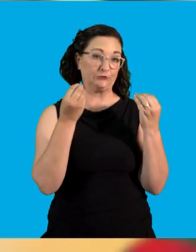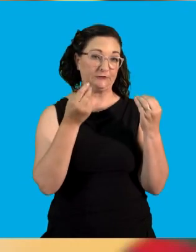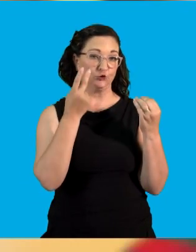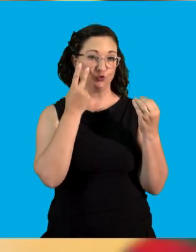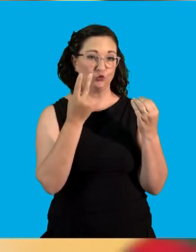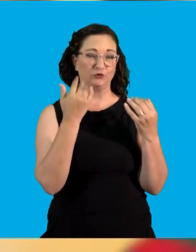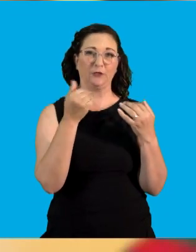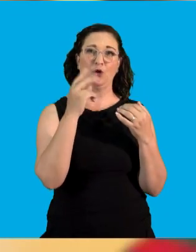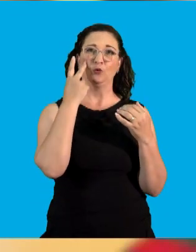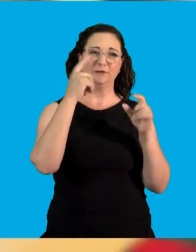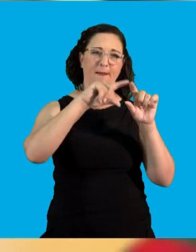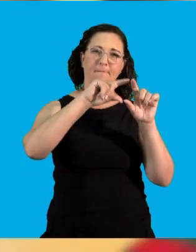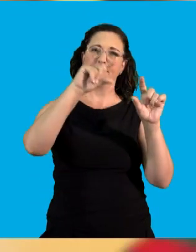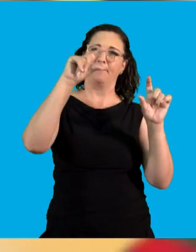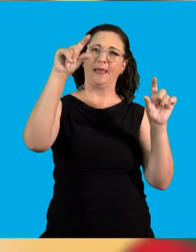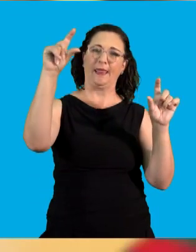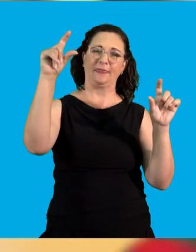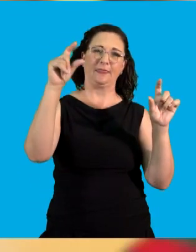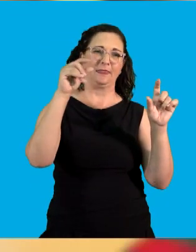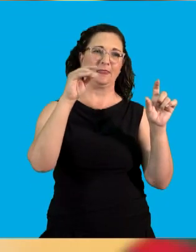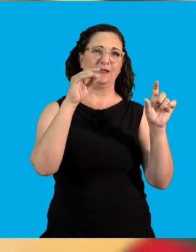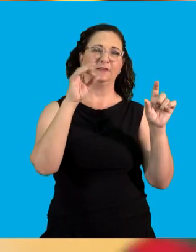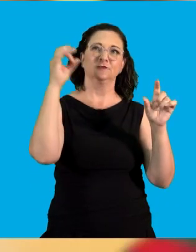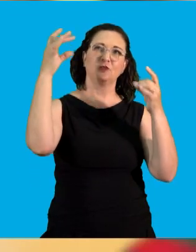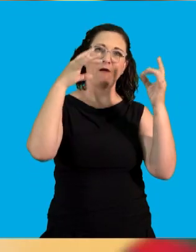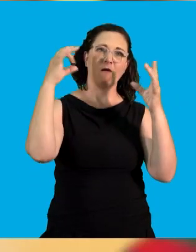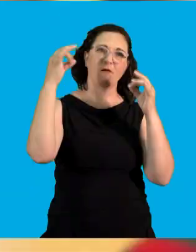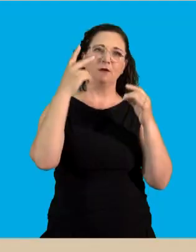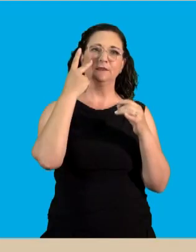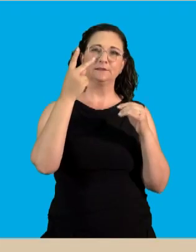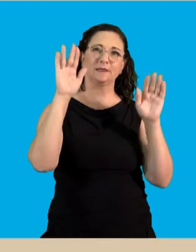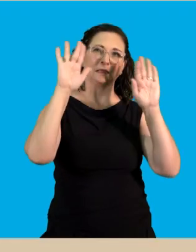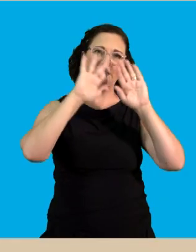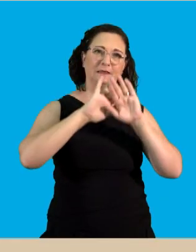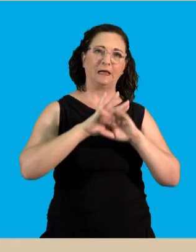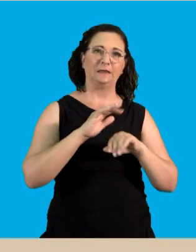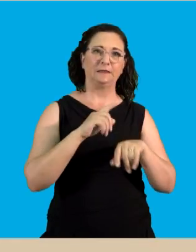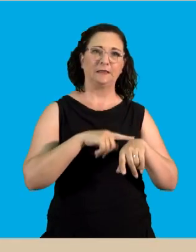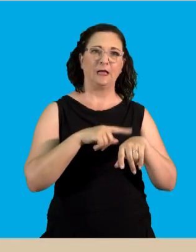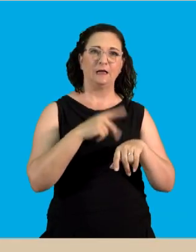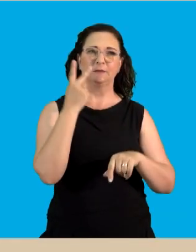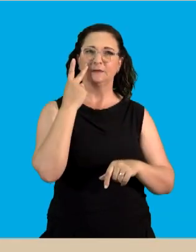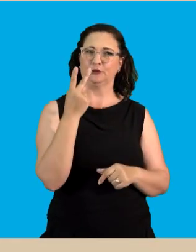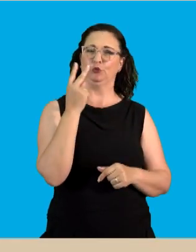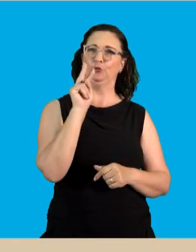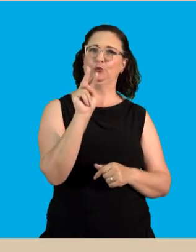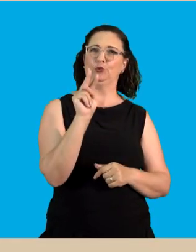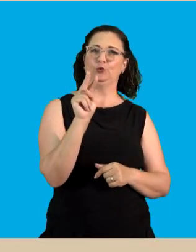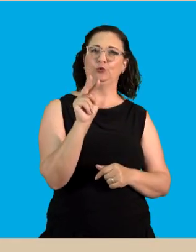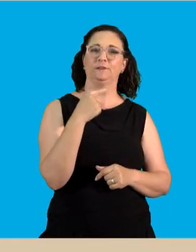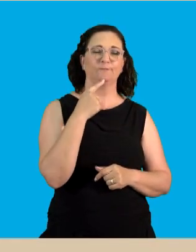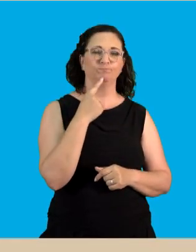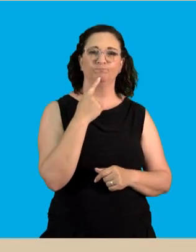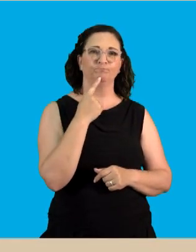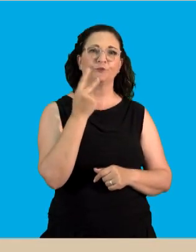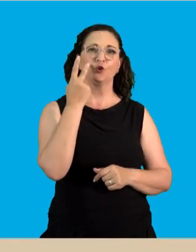they were looking at the pale band of stars across the night sky. And they looked at it and they thought